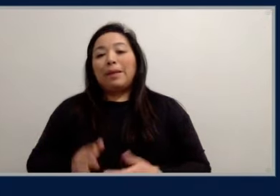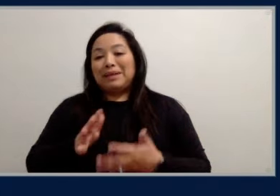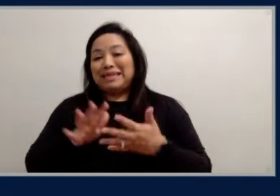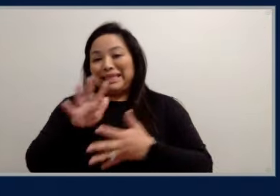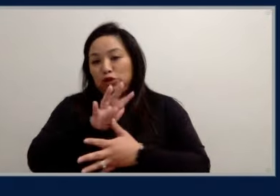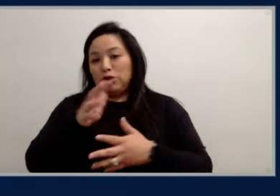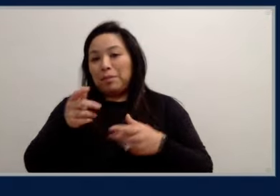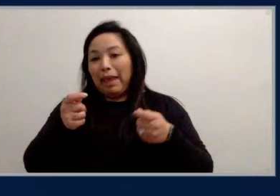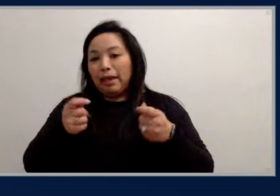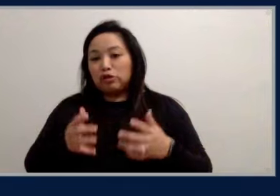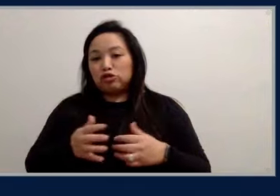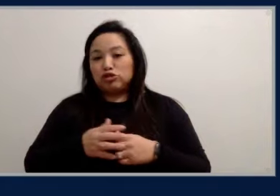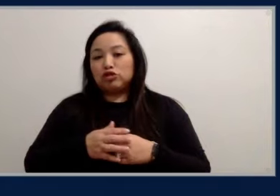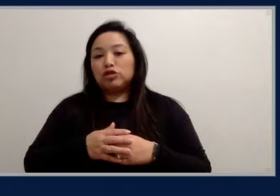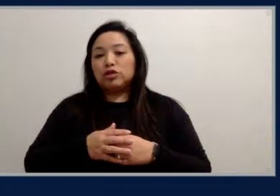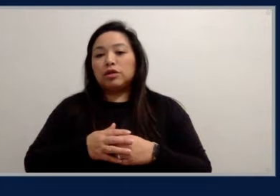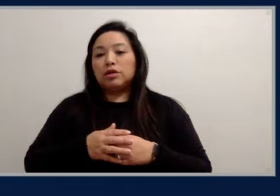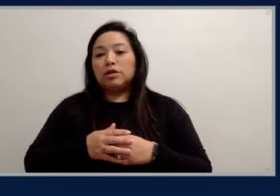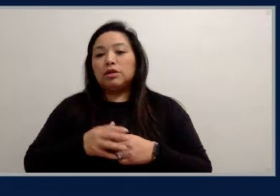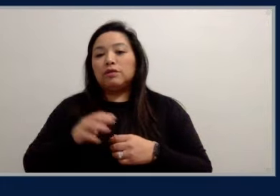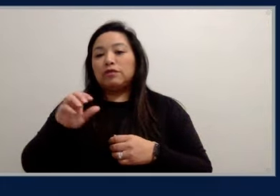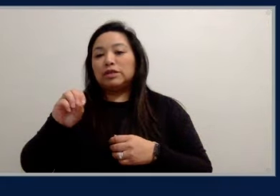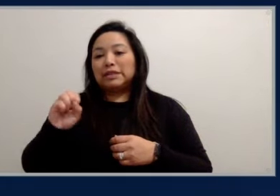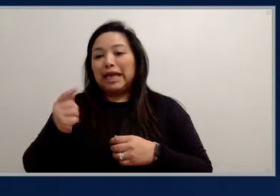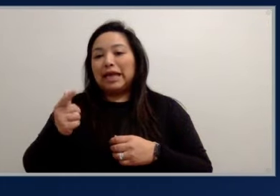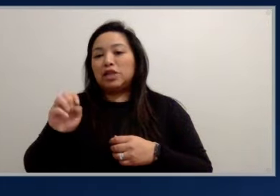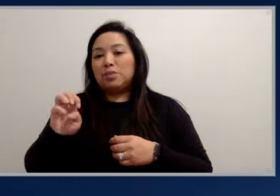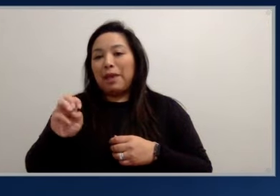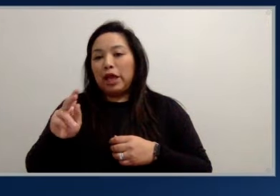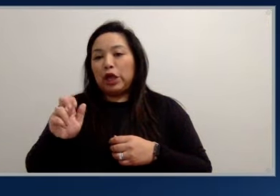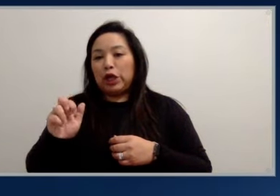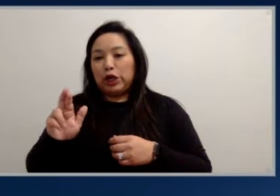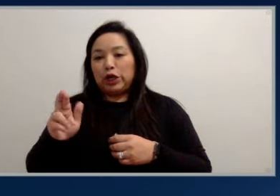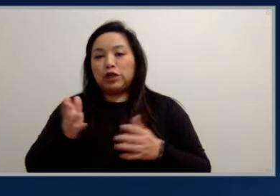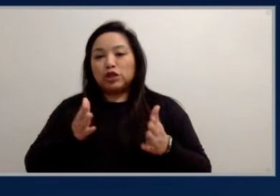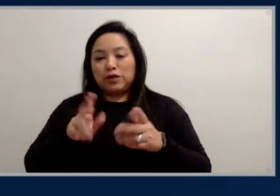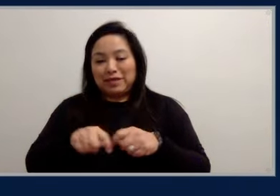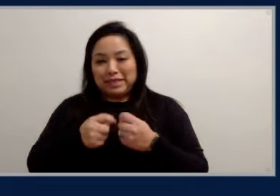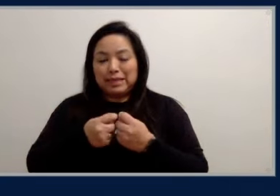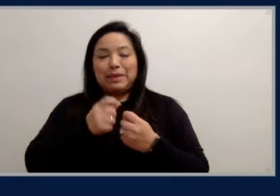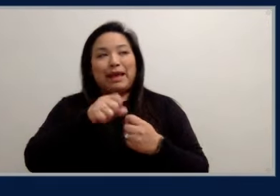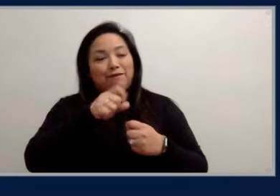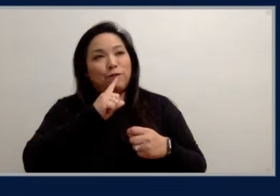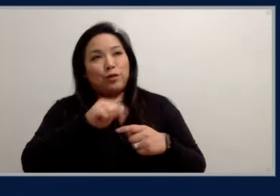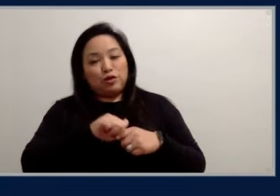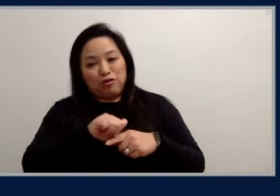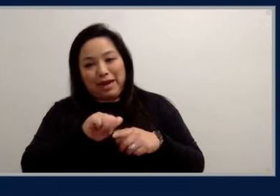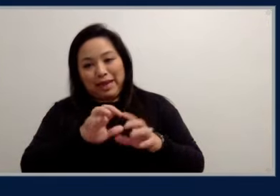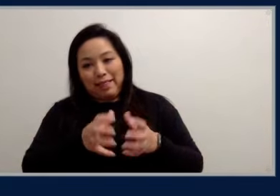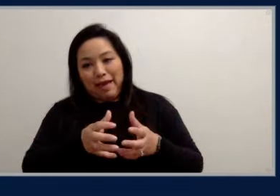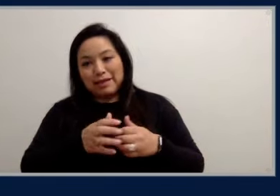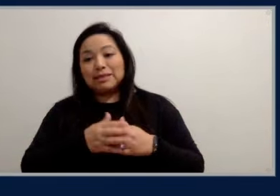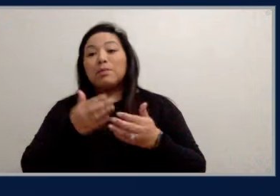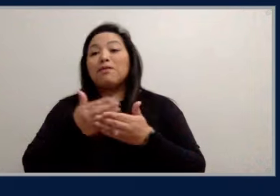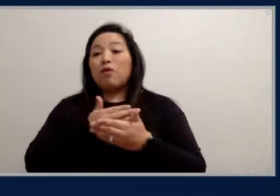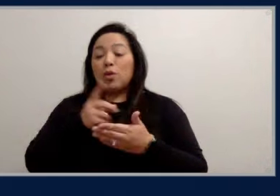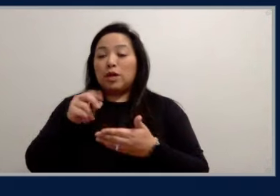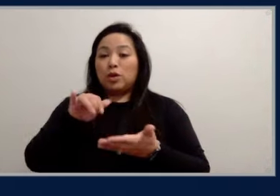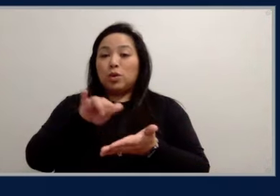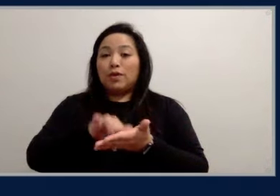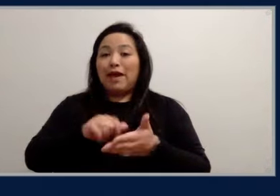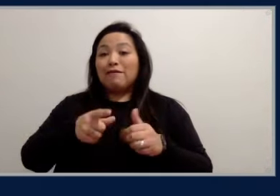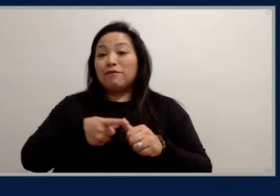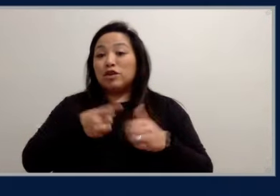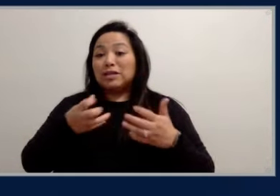today, Giuseppe, is that right? Yeah, that's right. Okay. Amazon SageMaker HyperPod training plans. Okay, before we jump to that, let's talk